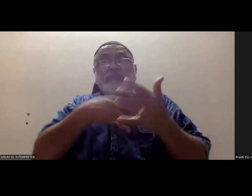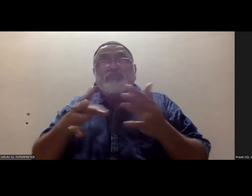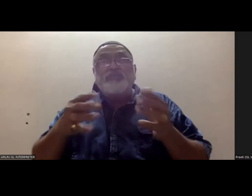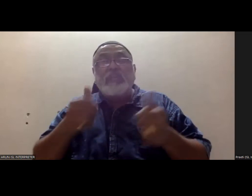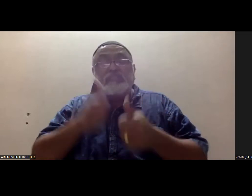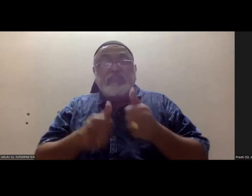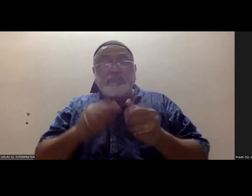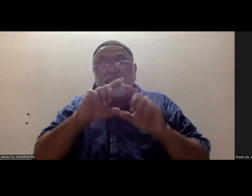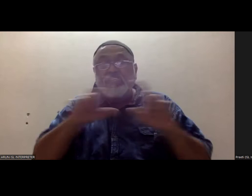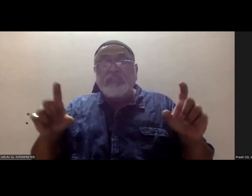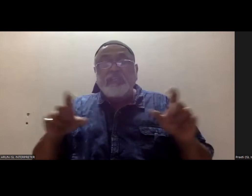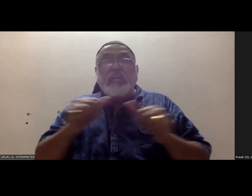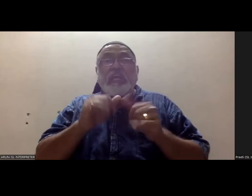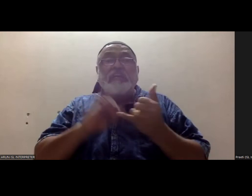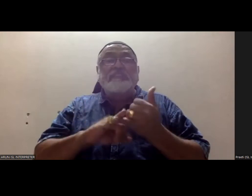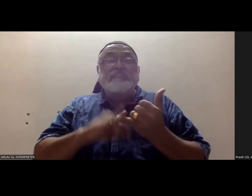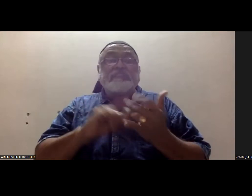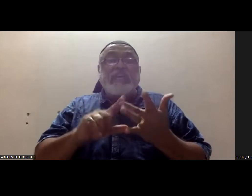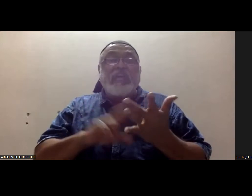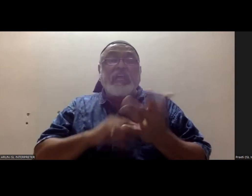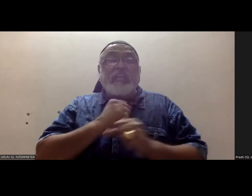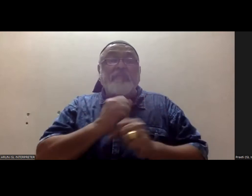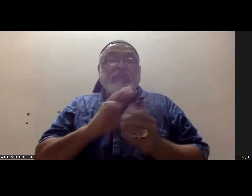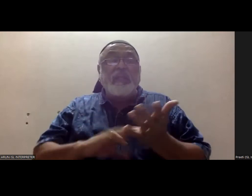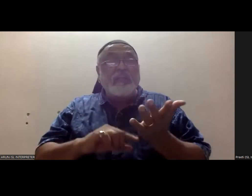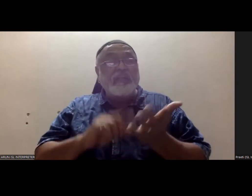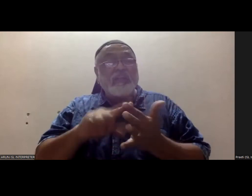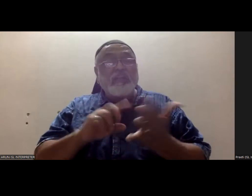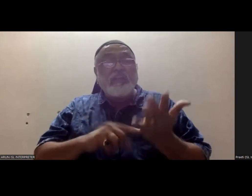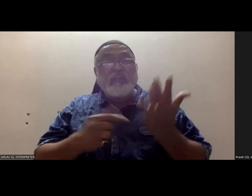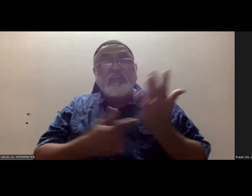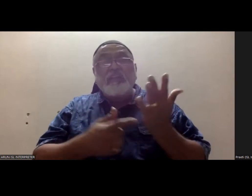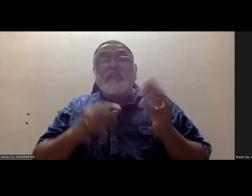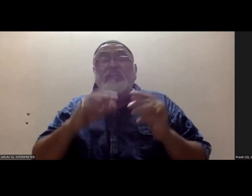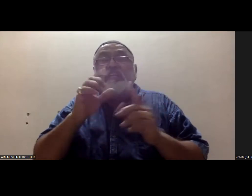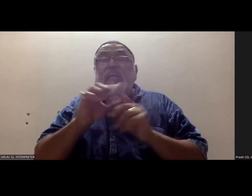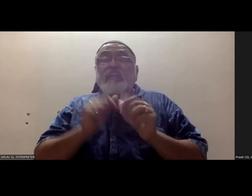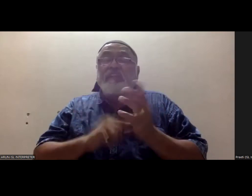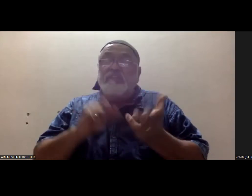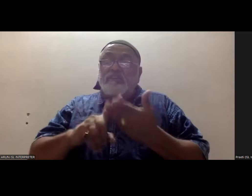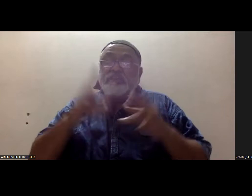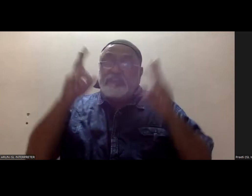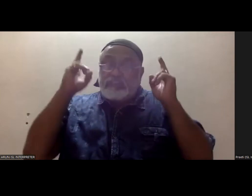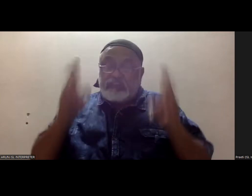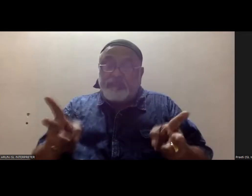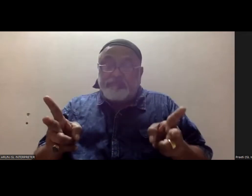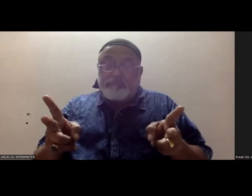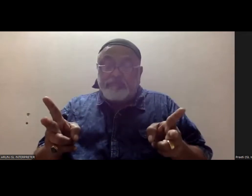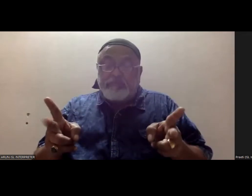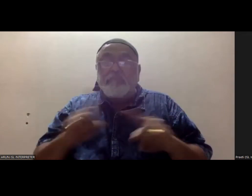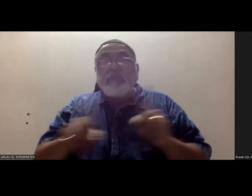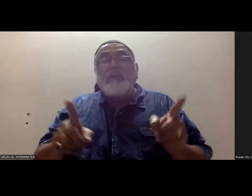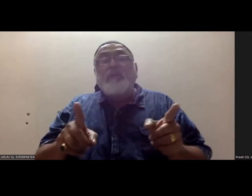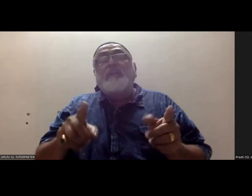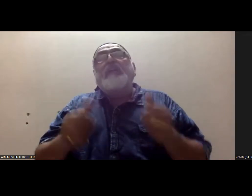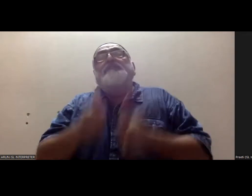exams. Assignment date remains the same, 27th of April, but write an email and then I'll have to consult with Someshwar sir and see what can be done in your